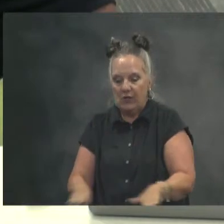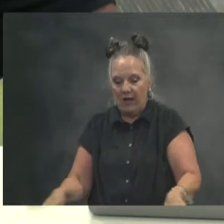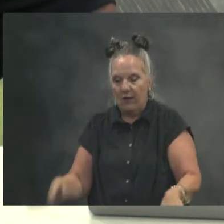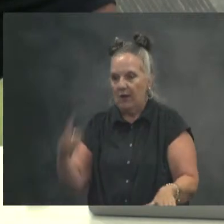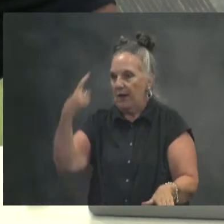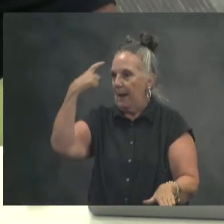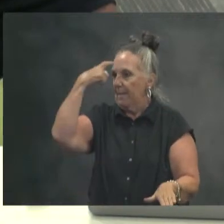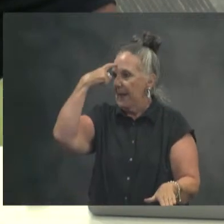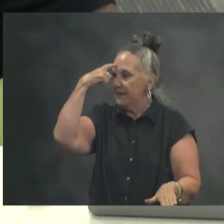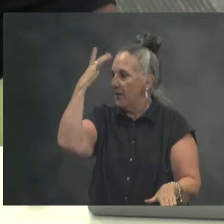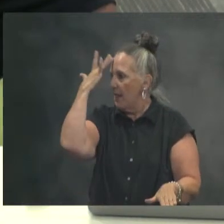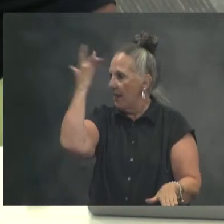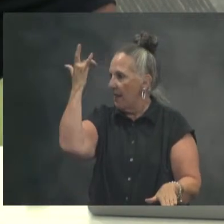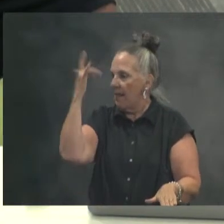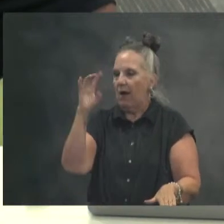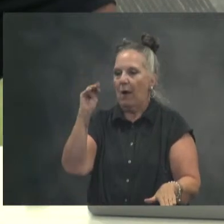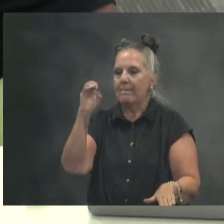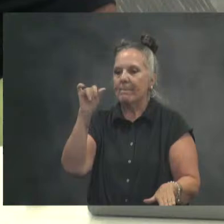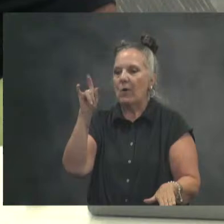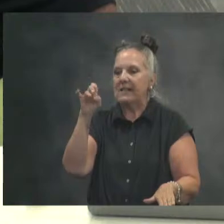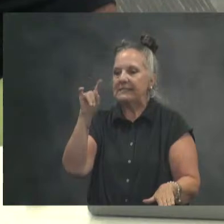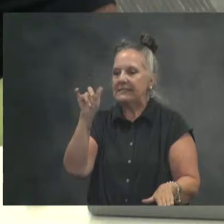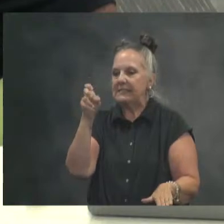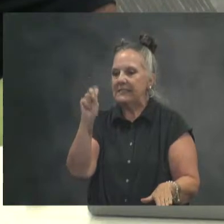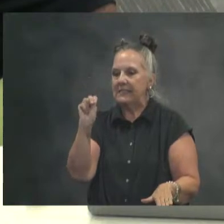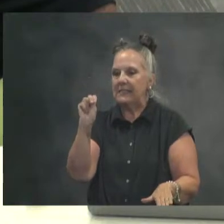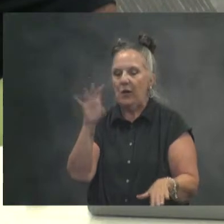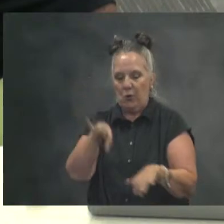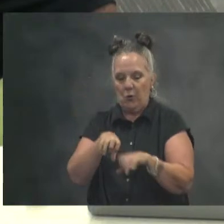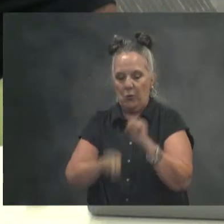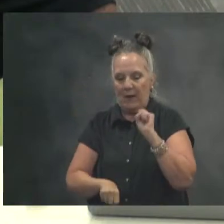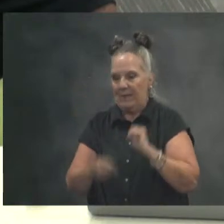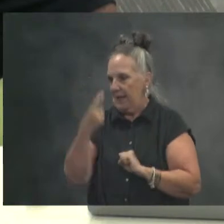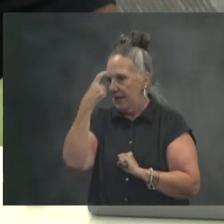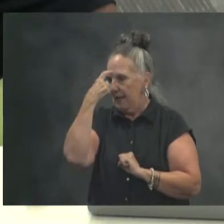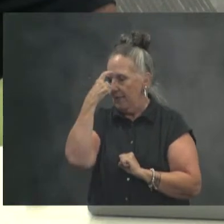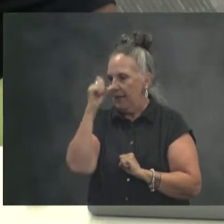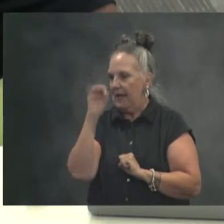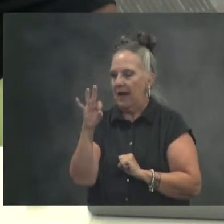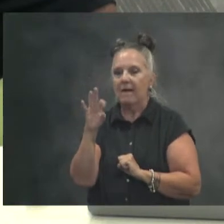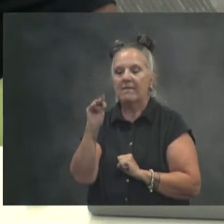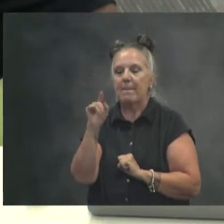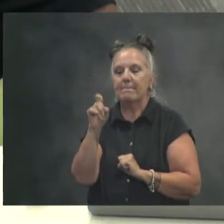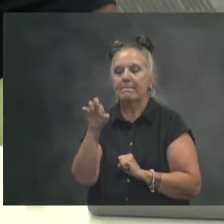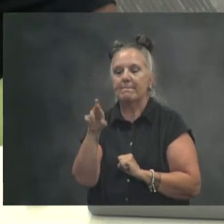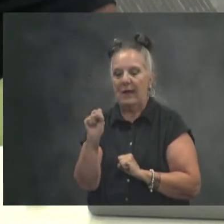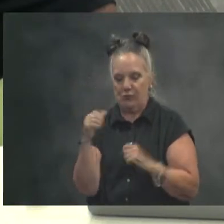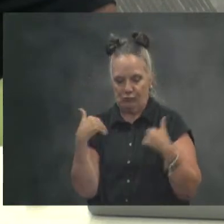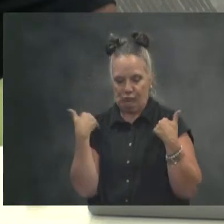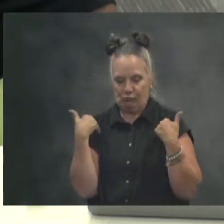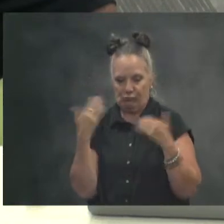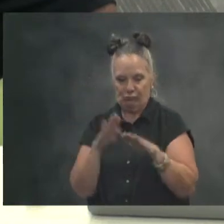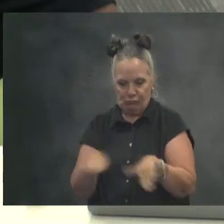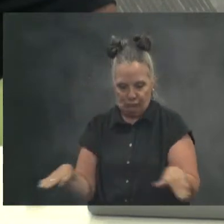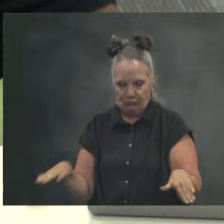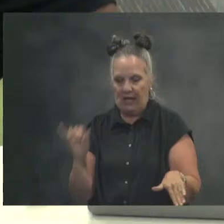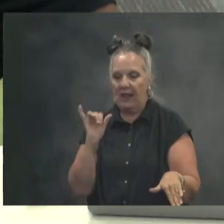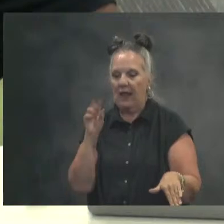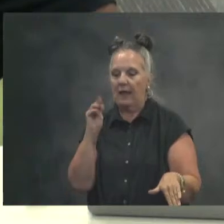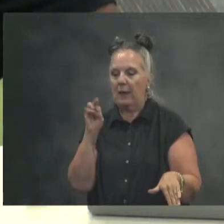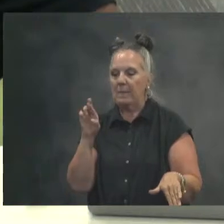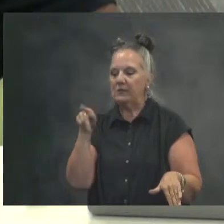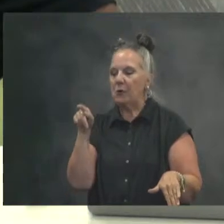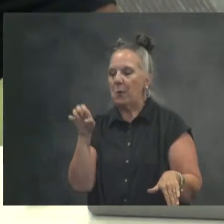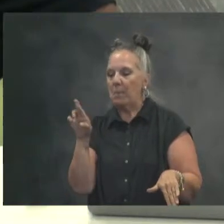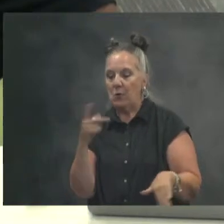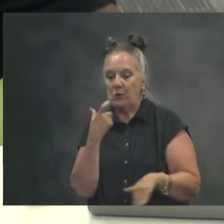mental molestation is what it is. It's raping the minds of minors. And like Mr. Porter said, if